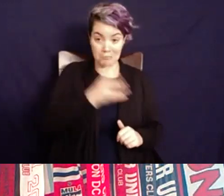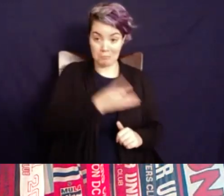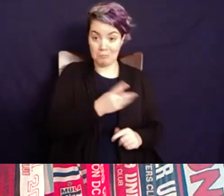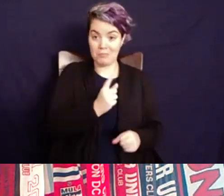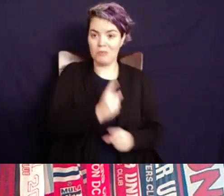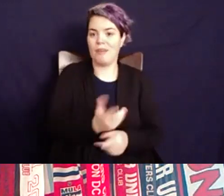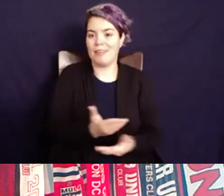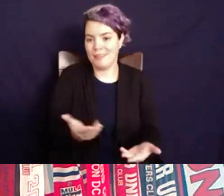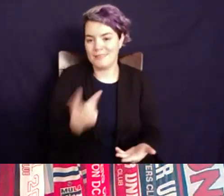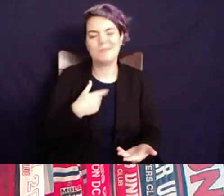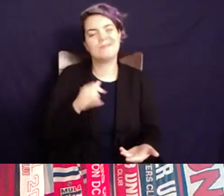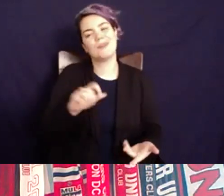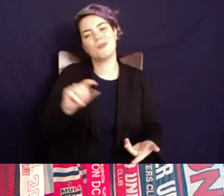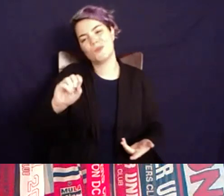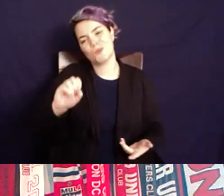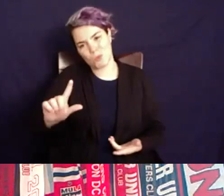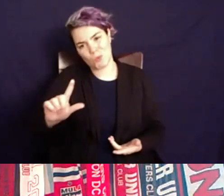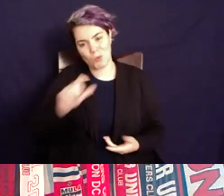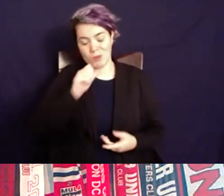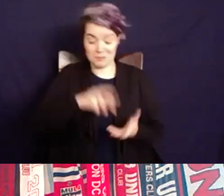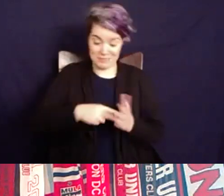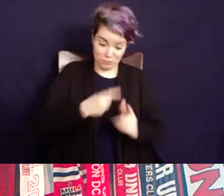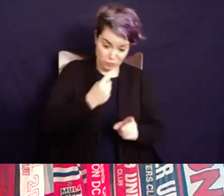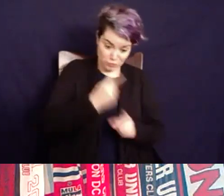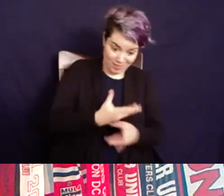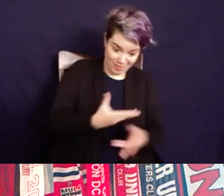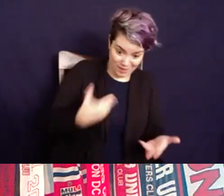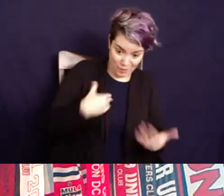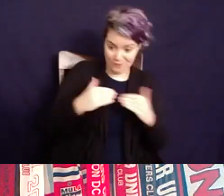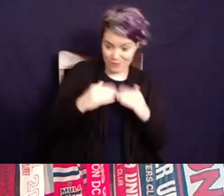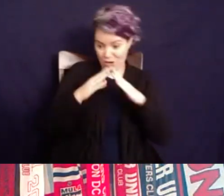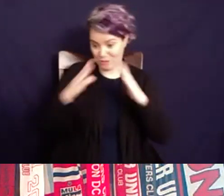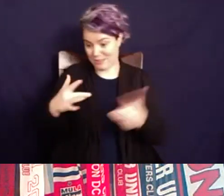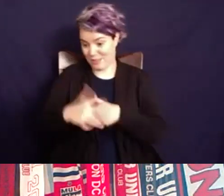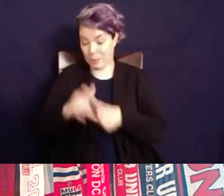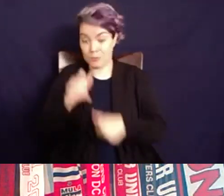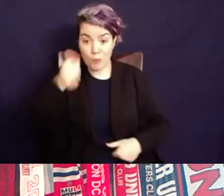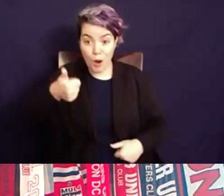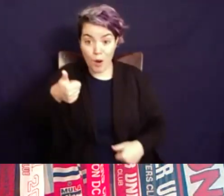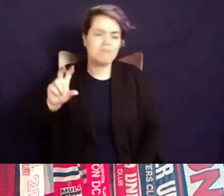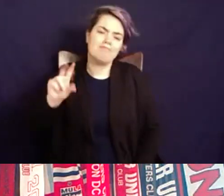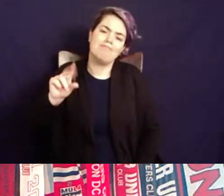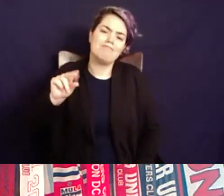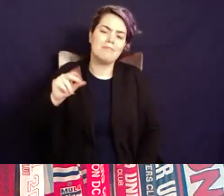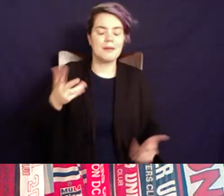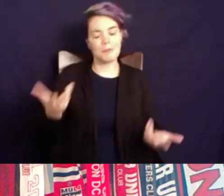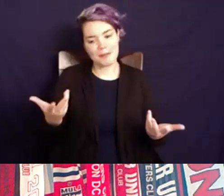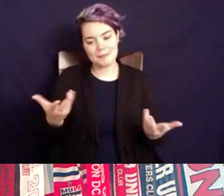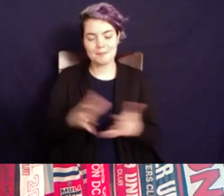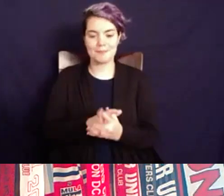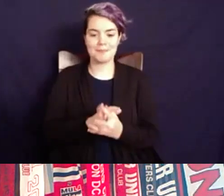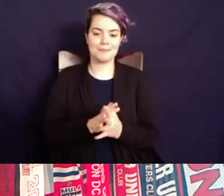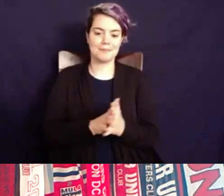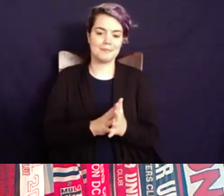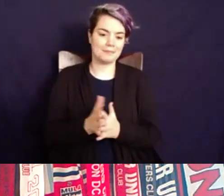not, that doesn't make fair housing available tomorrow. But I do think that there